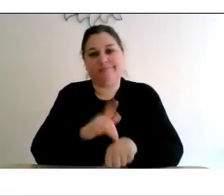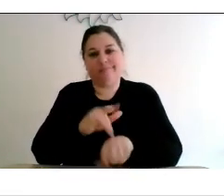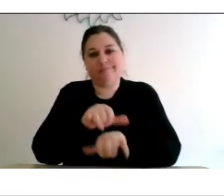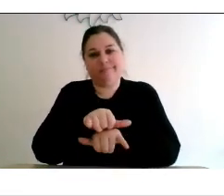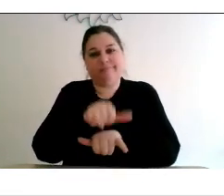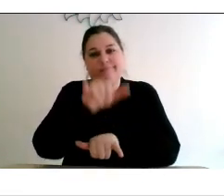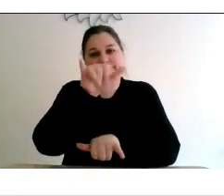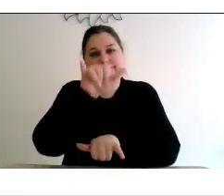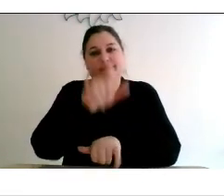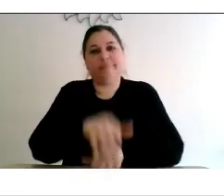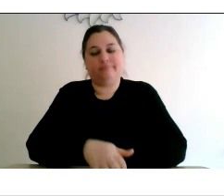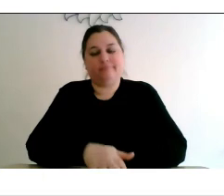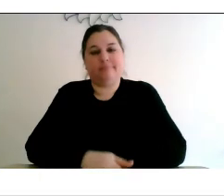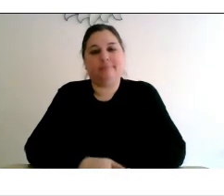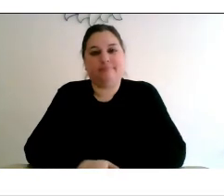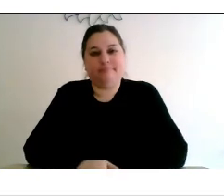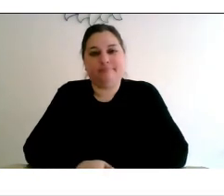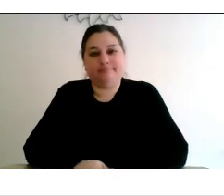y-intercepts.